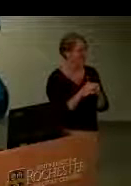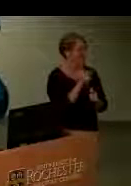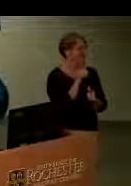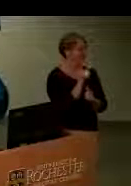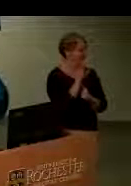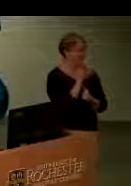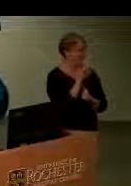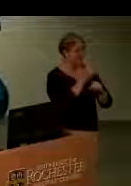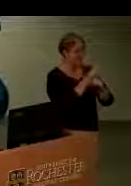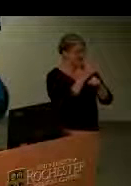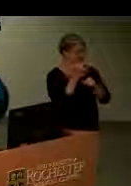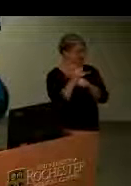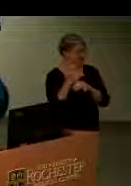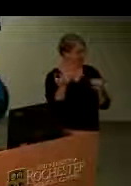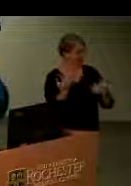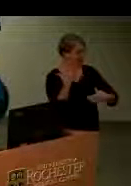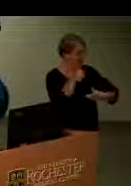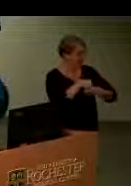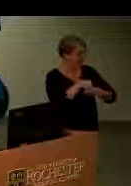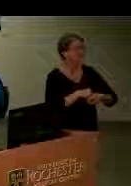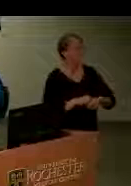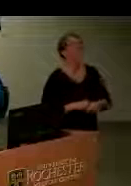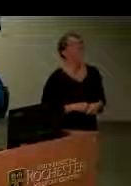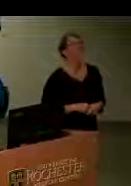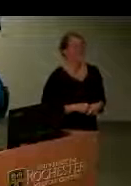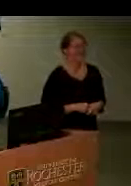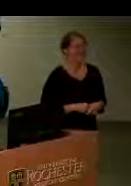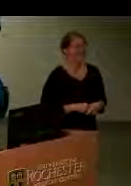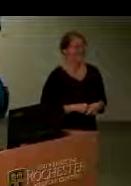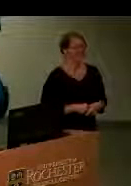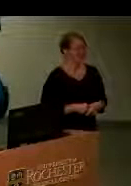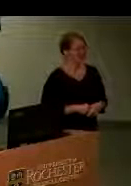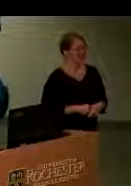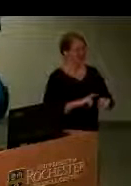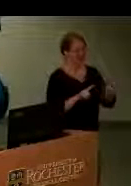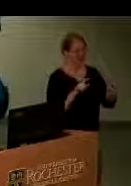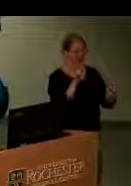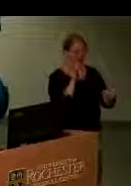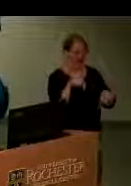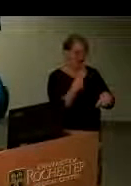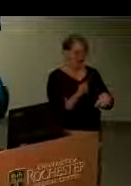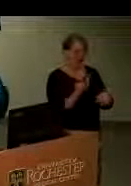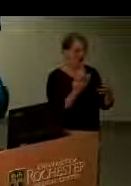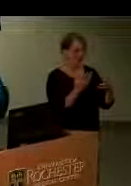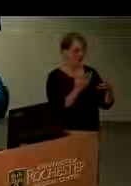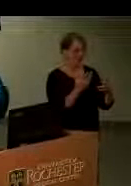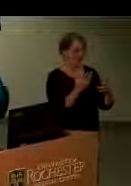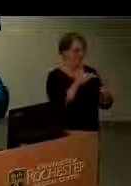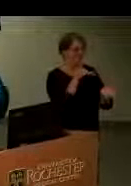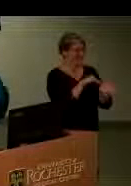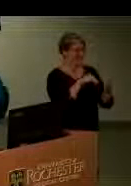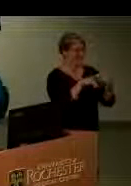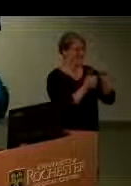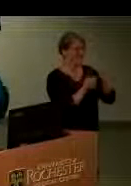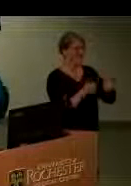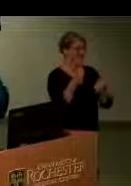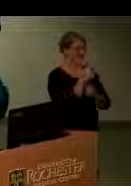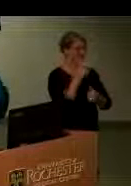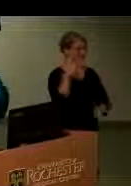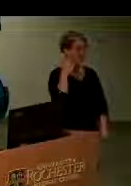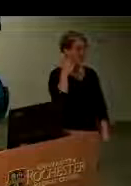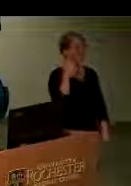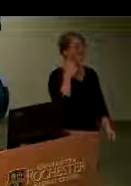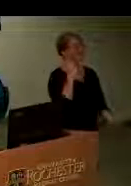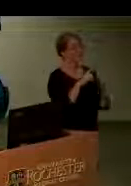27 institutions now, something like that. But not only is Larry physician in chief, but